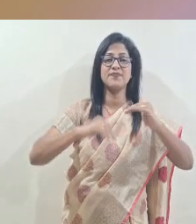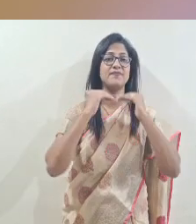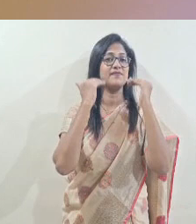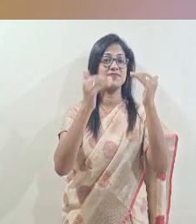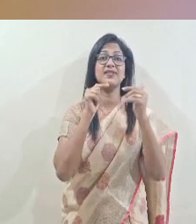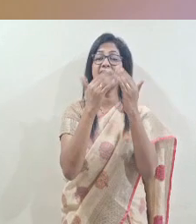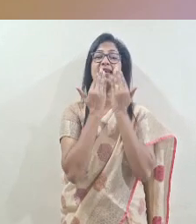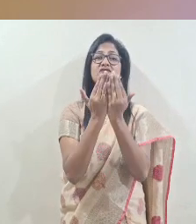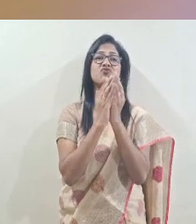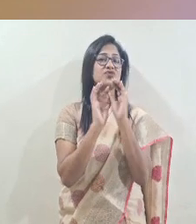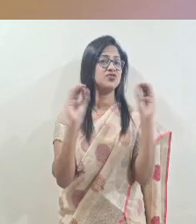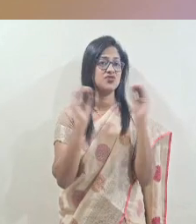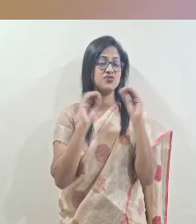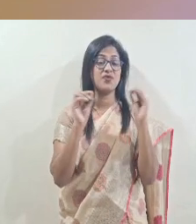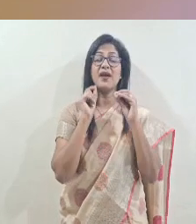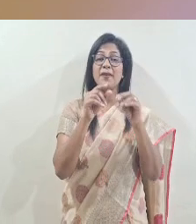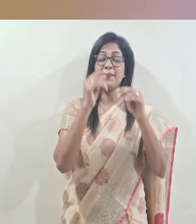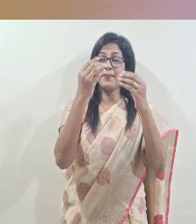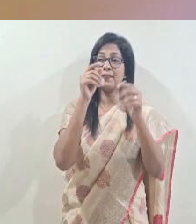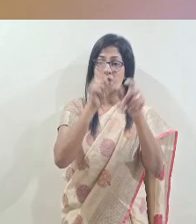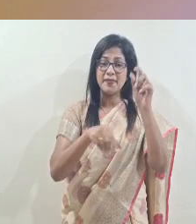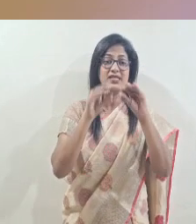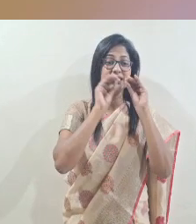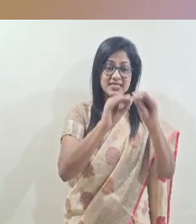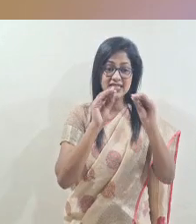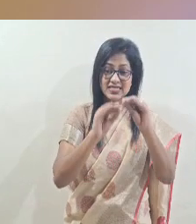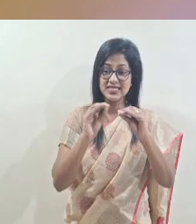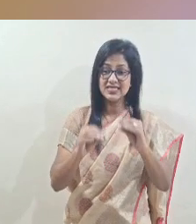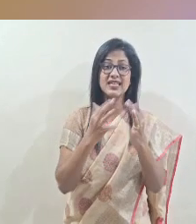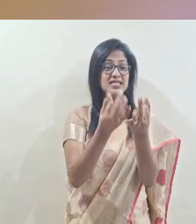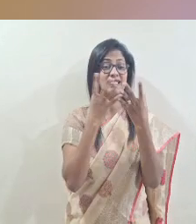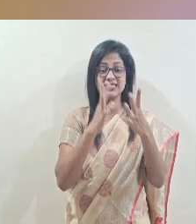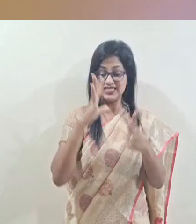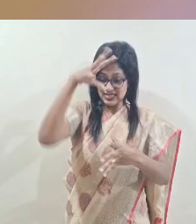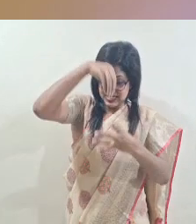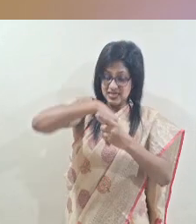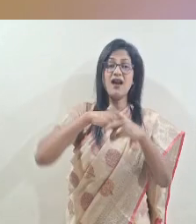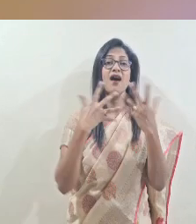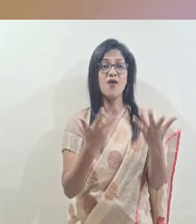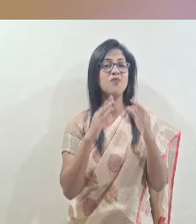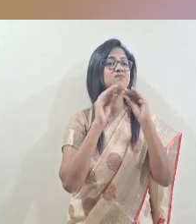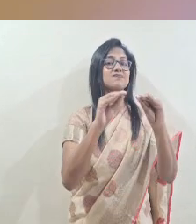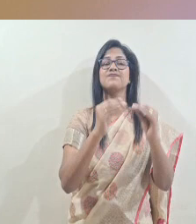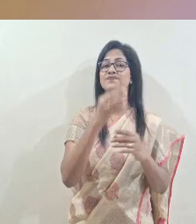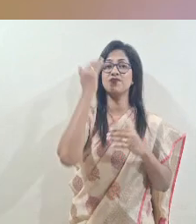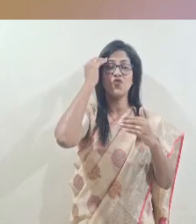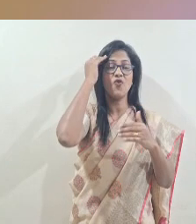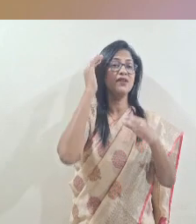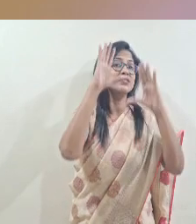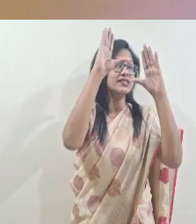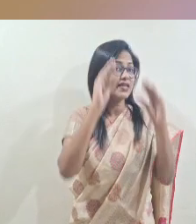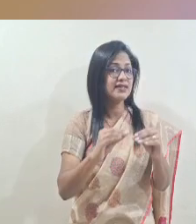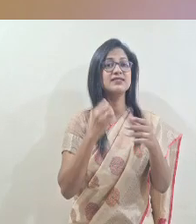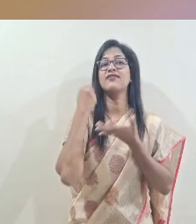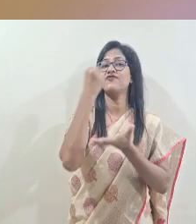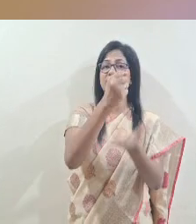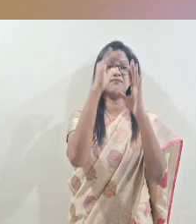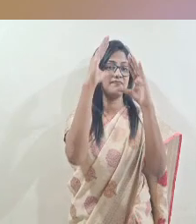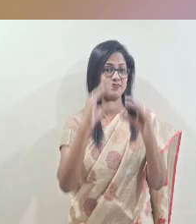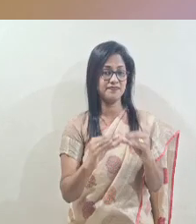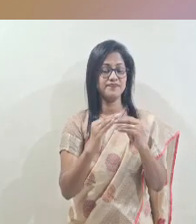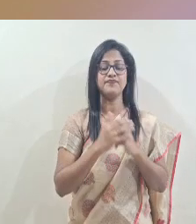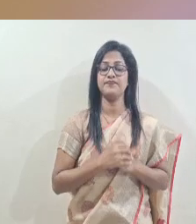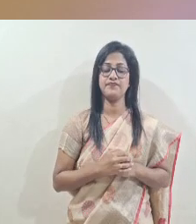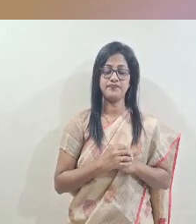no education, nobody is educating you how to incorporate resilience. There is a lack of knowledge and lack of funding. There